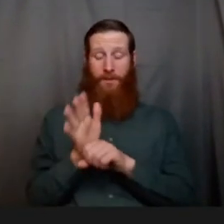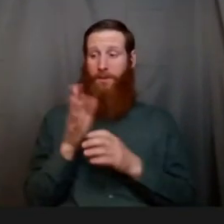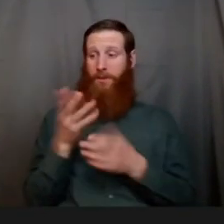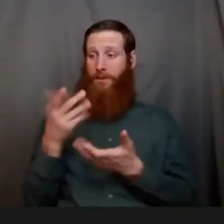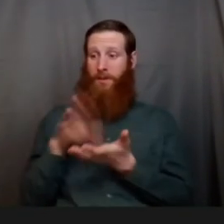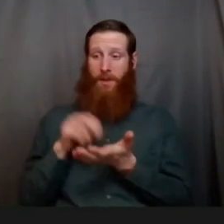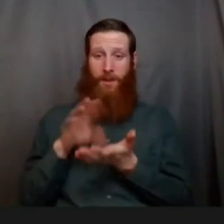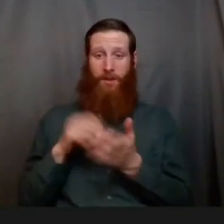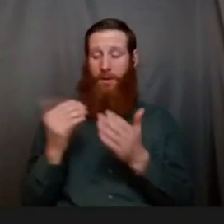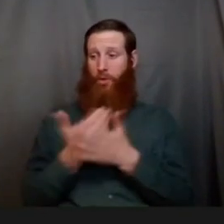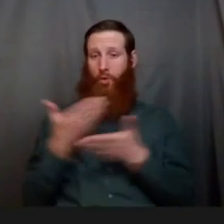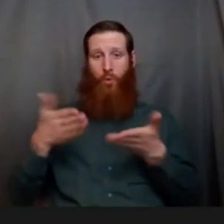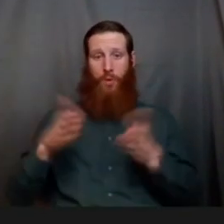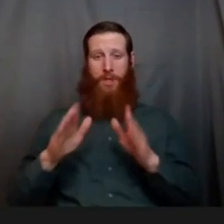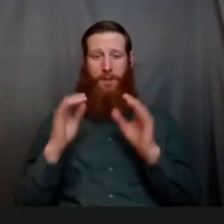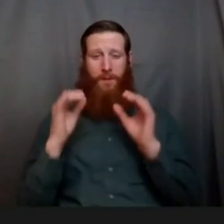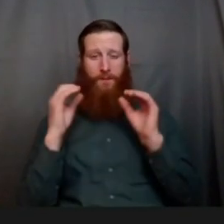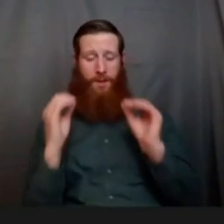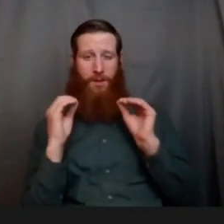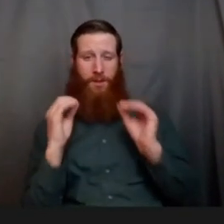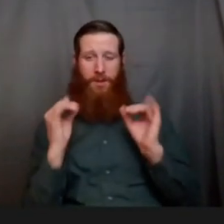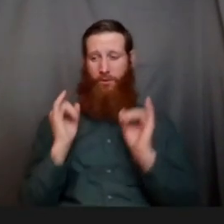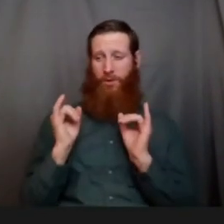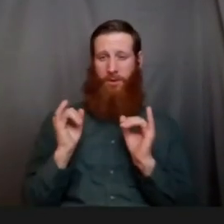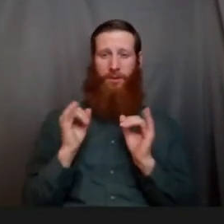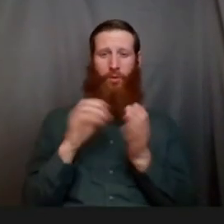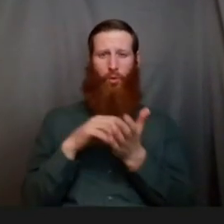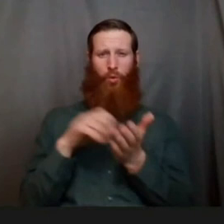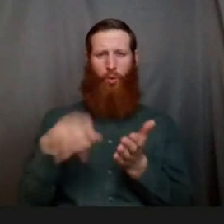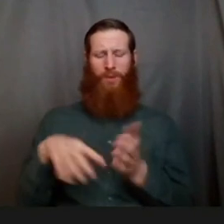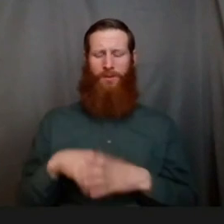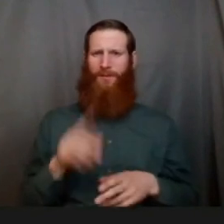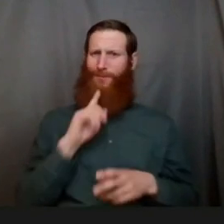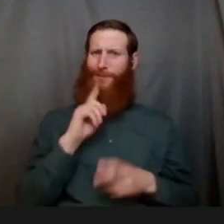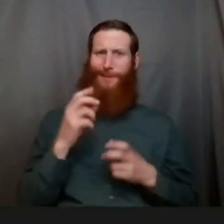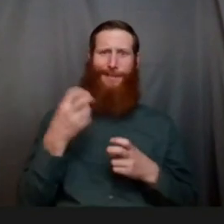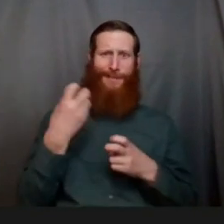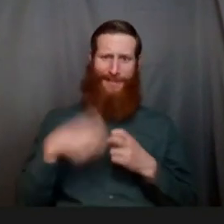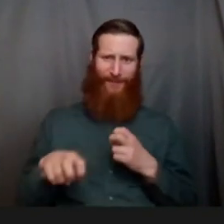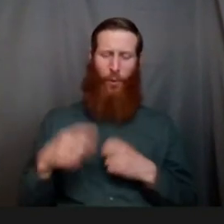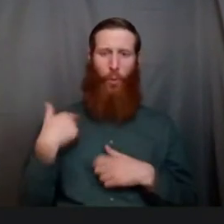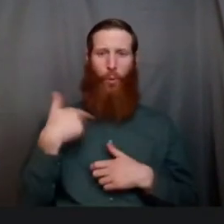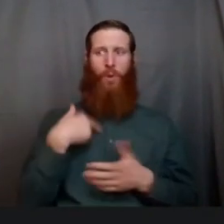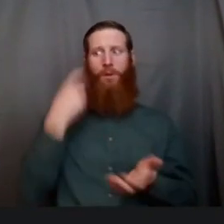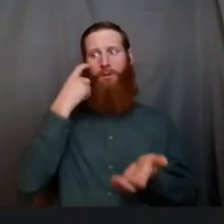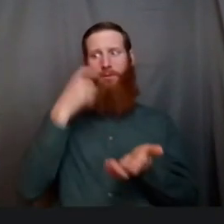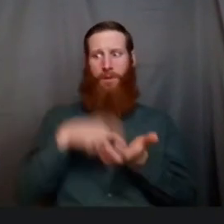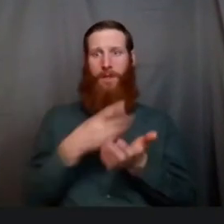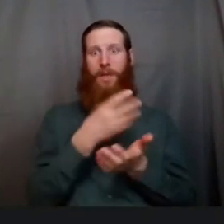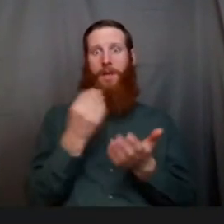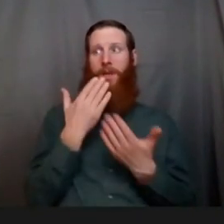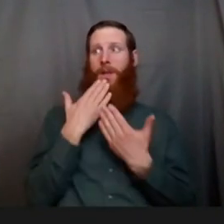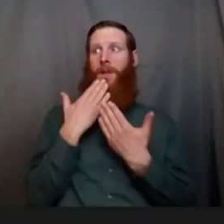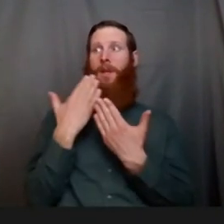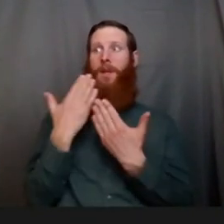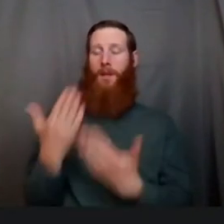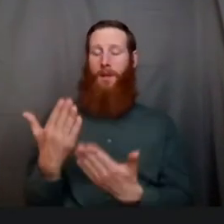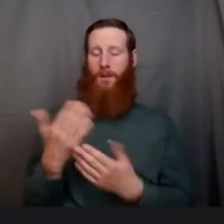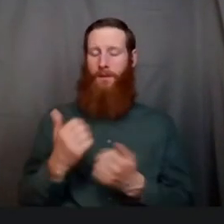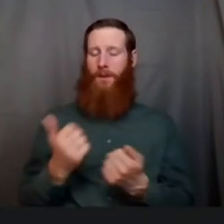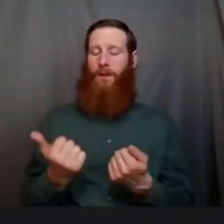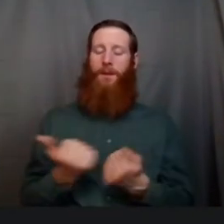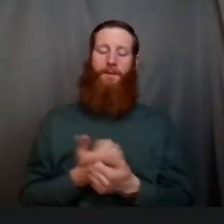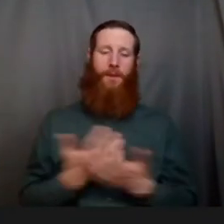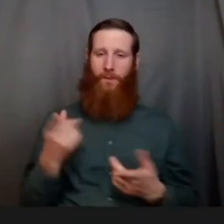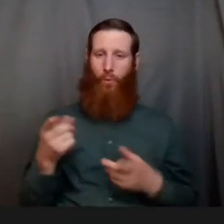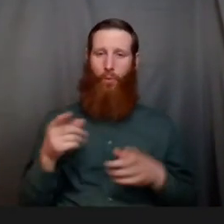our students. And just, it's been really difficult, and we recognize that. And thank you for everything that you've done